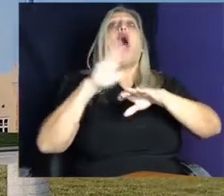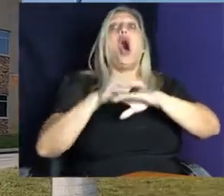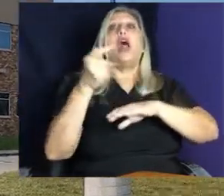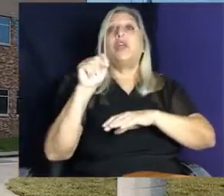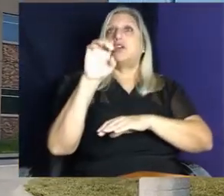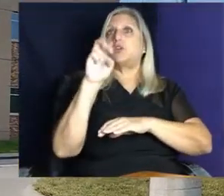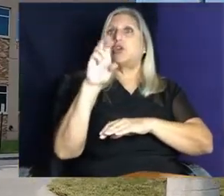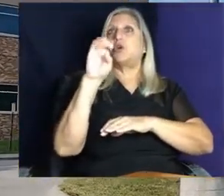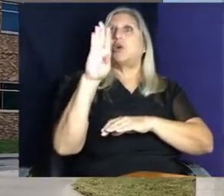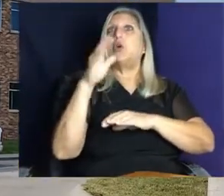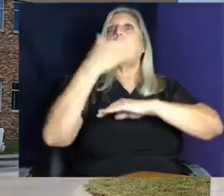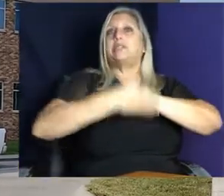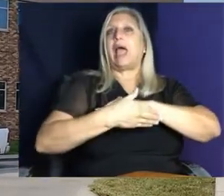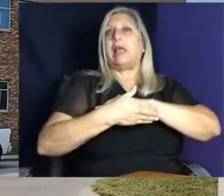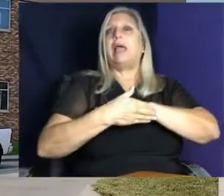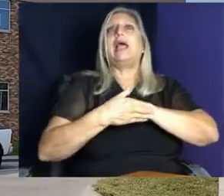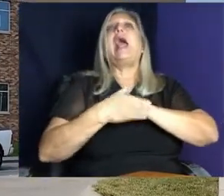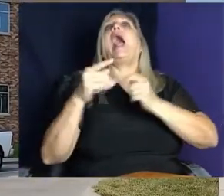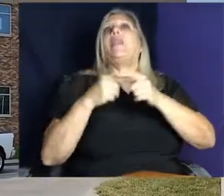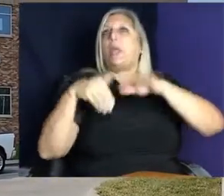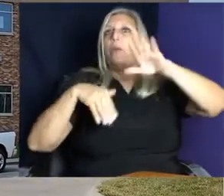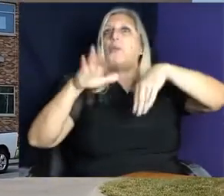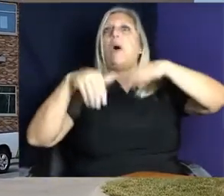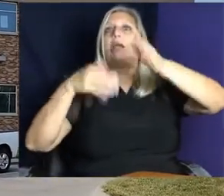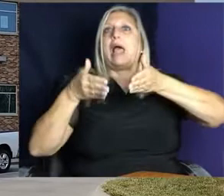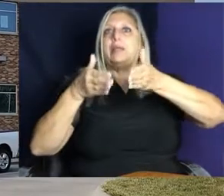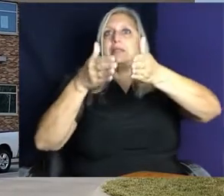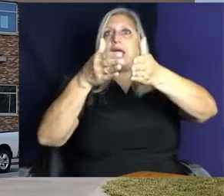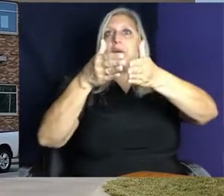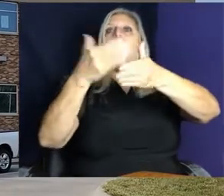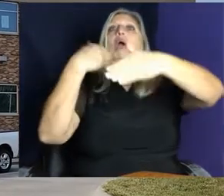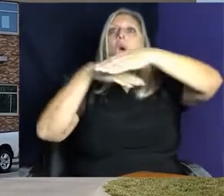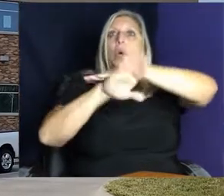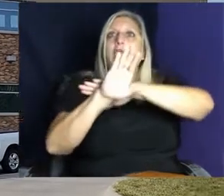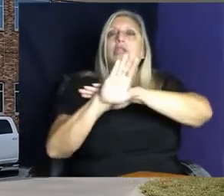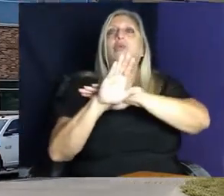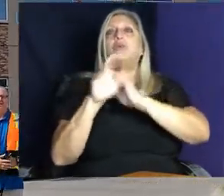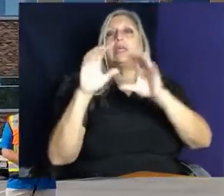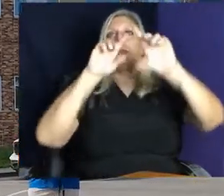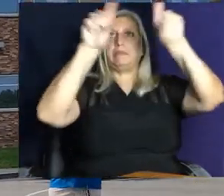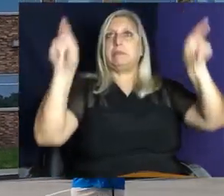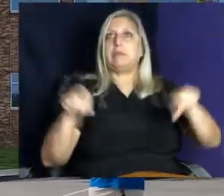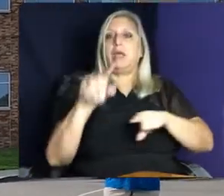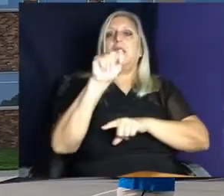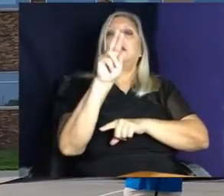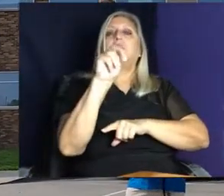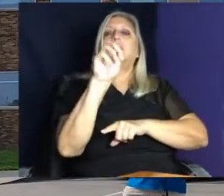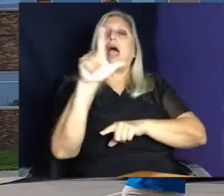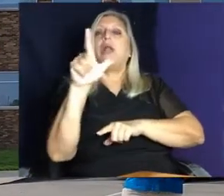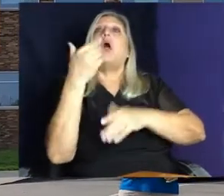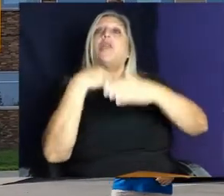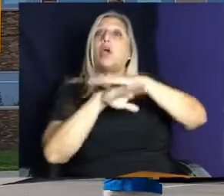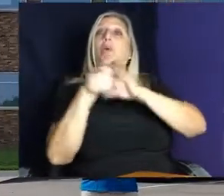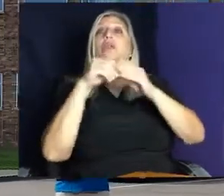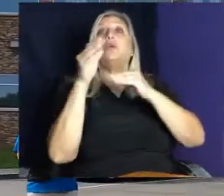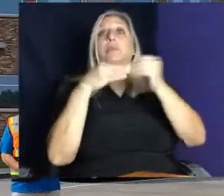the curb and then walk down the sidewalk and go in through the tunnel and then into the building. Once your